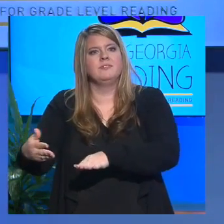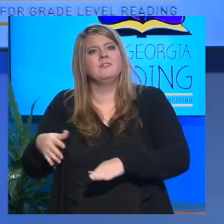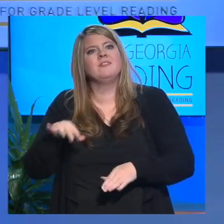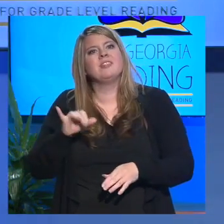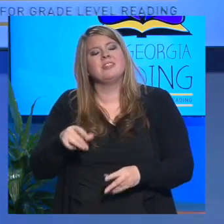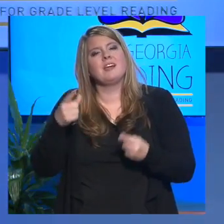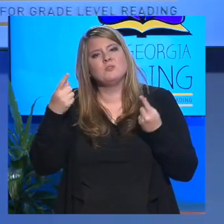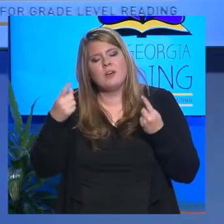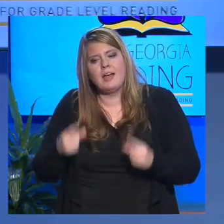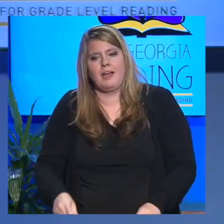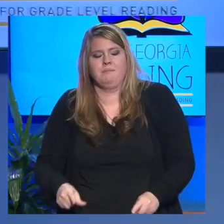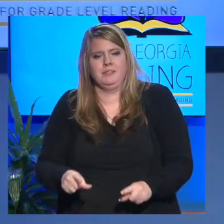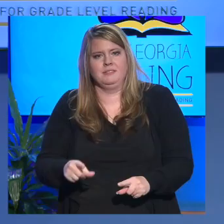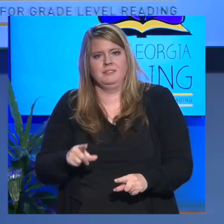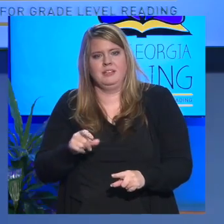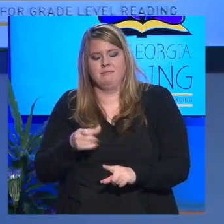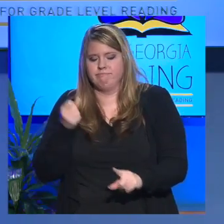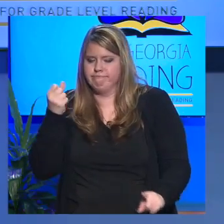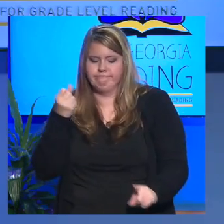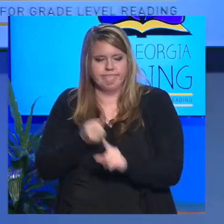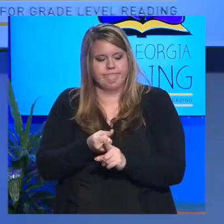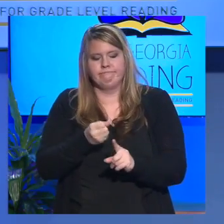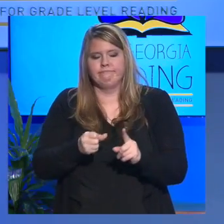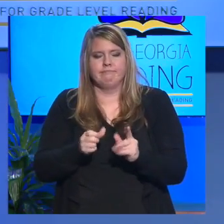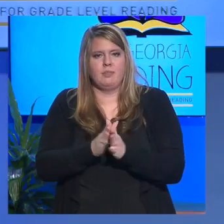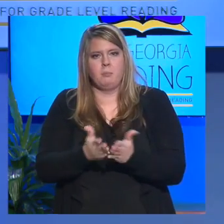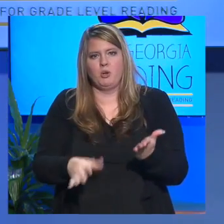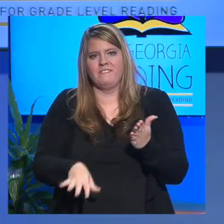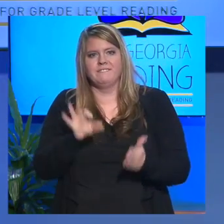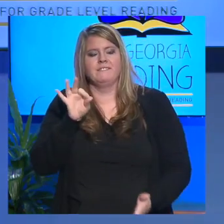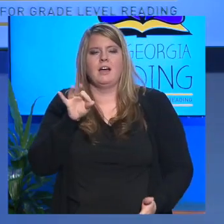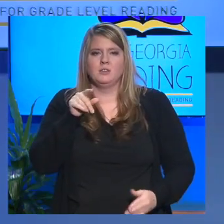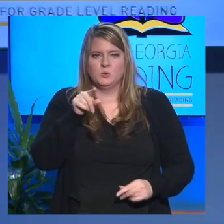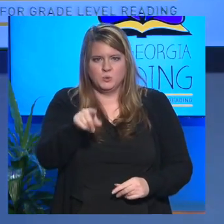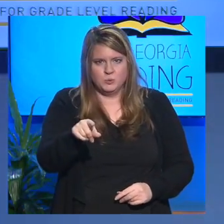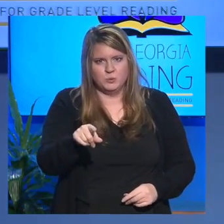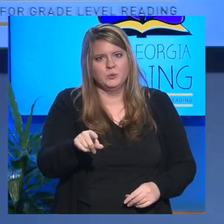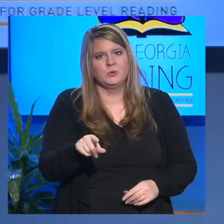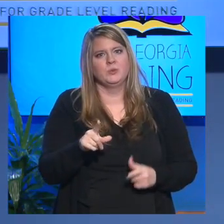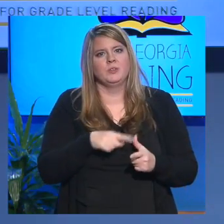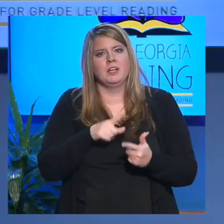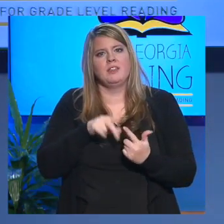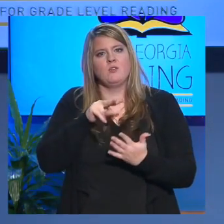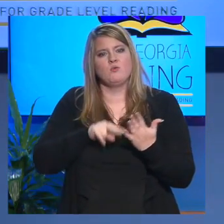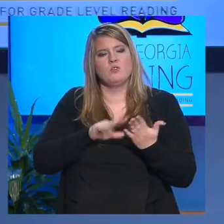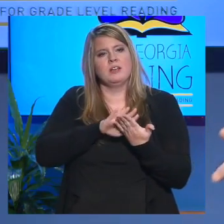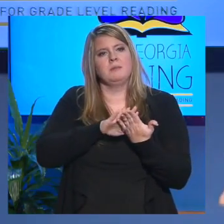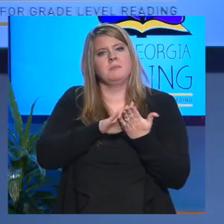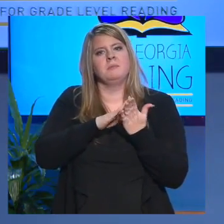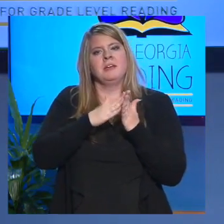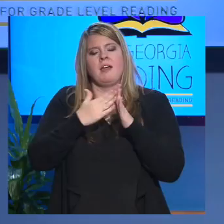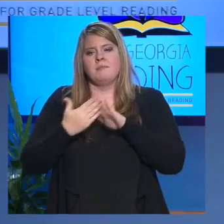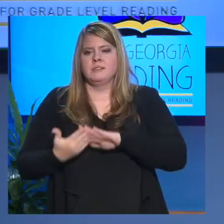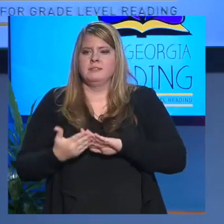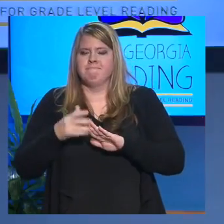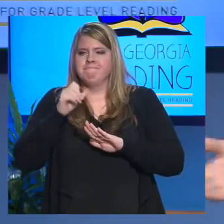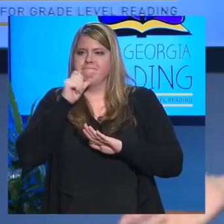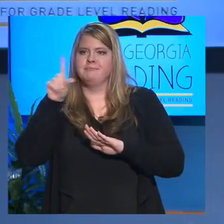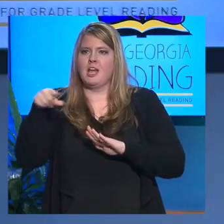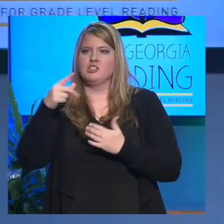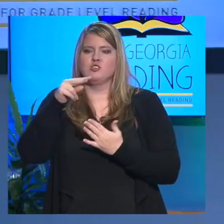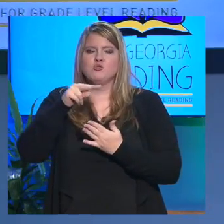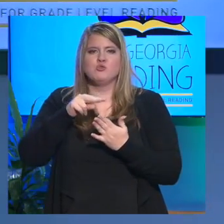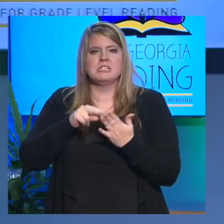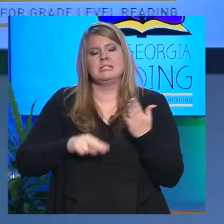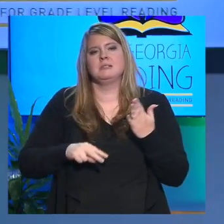book finds you. And then, children, reading becomes more than reading. It's a